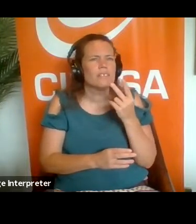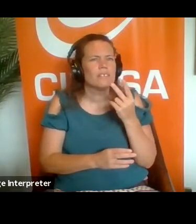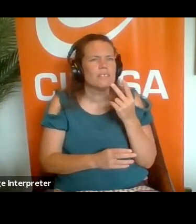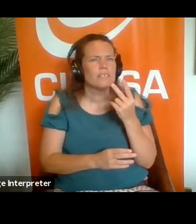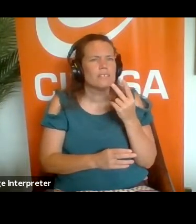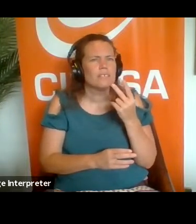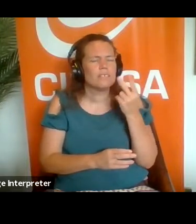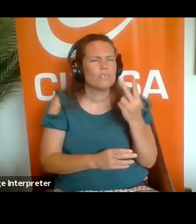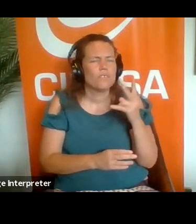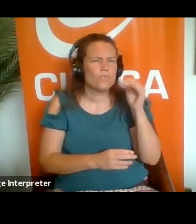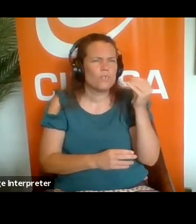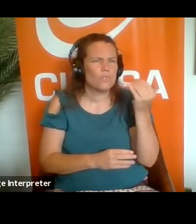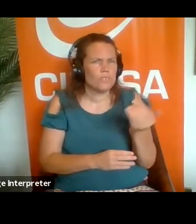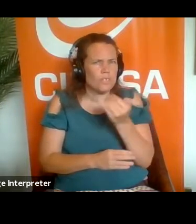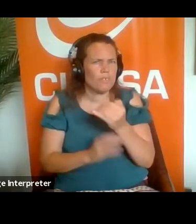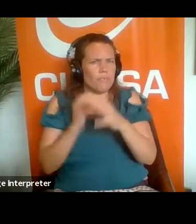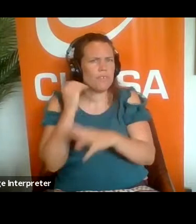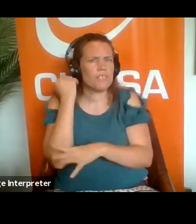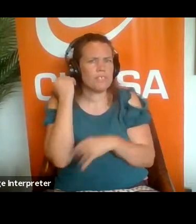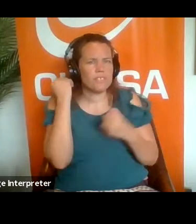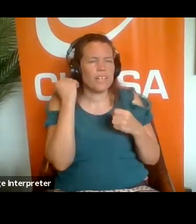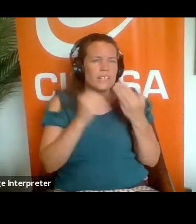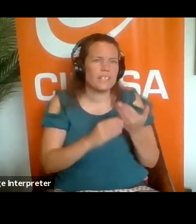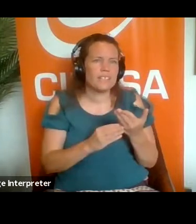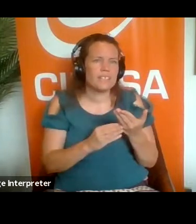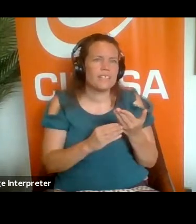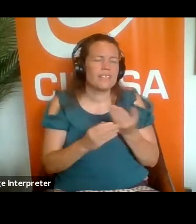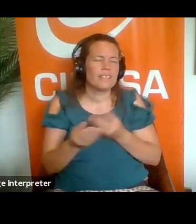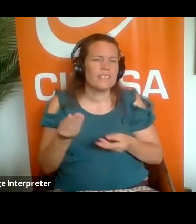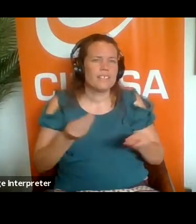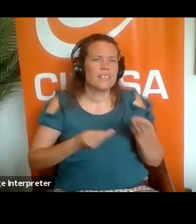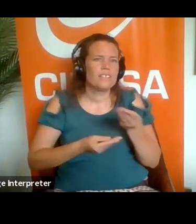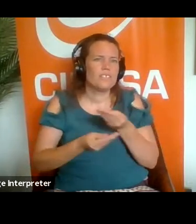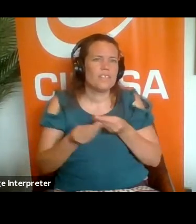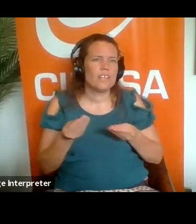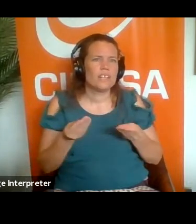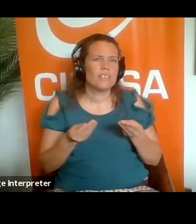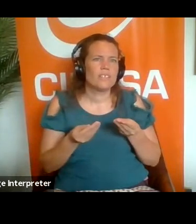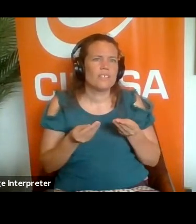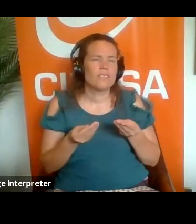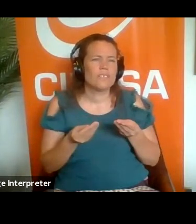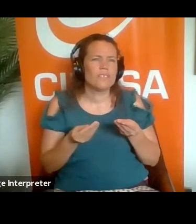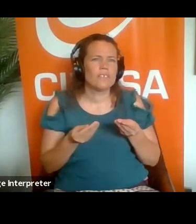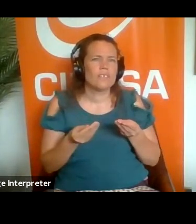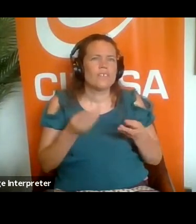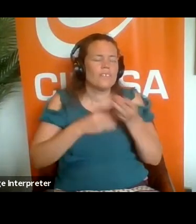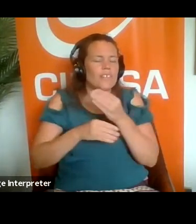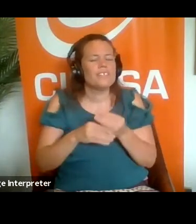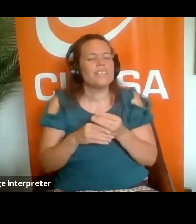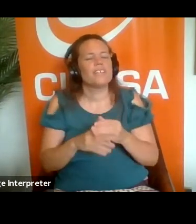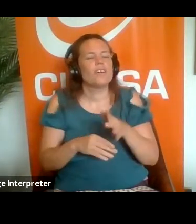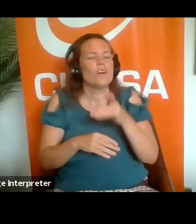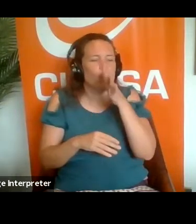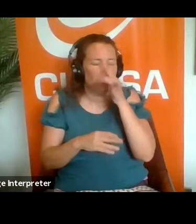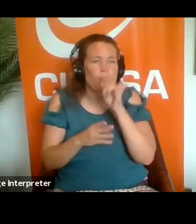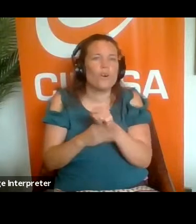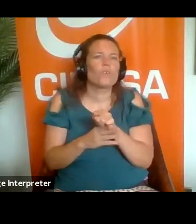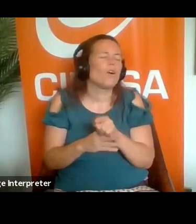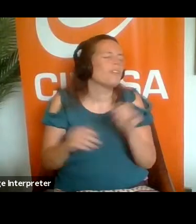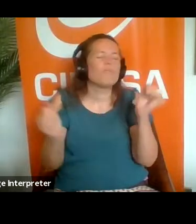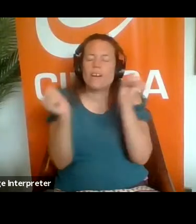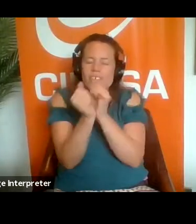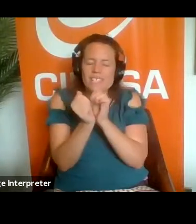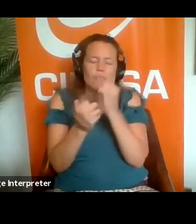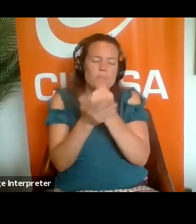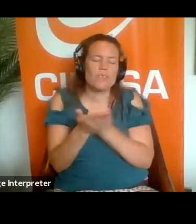years, because they shared a joke about Boko Haram on WhatsApp, and they were all picked, and